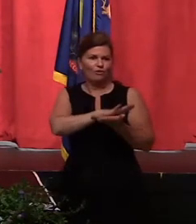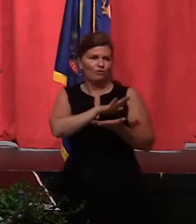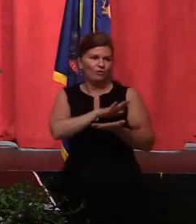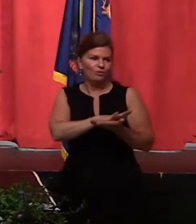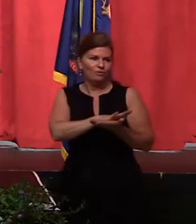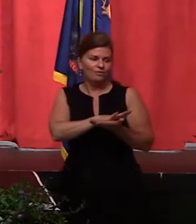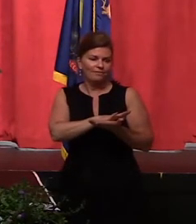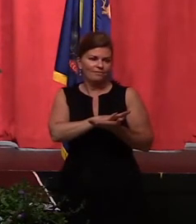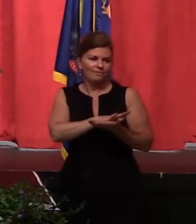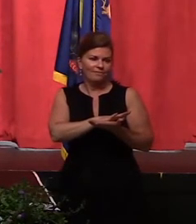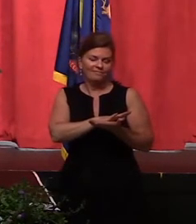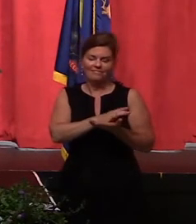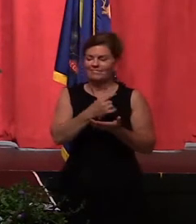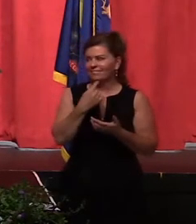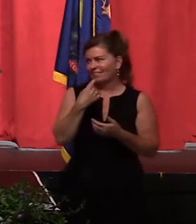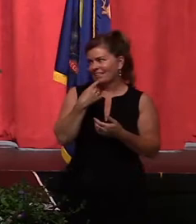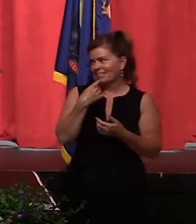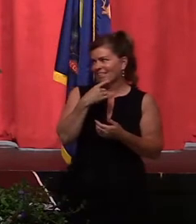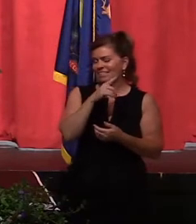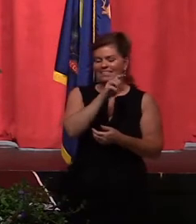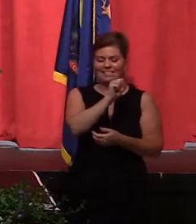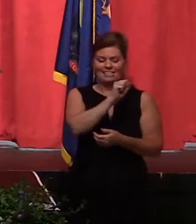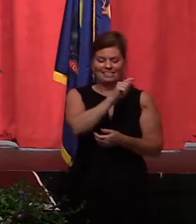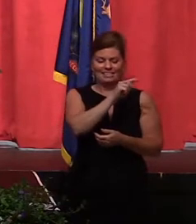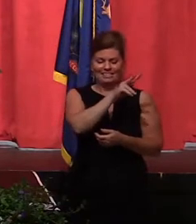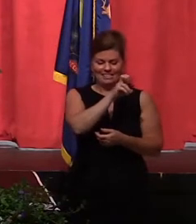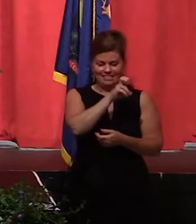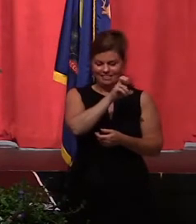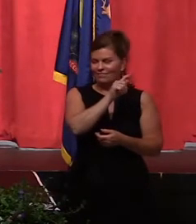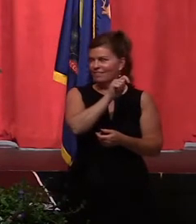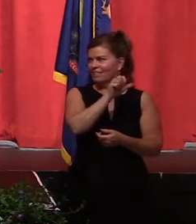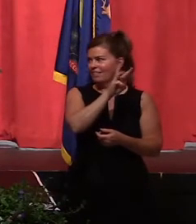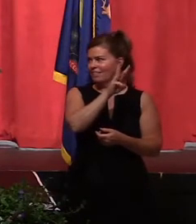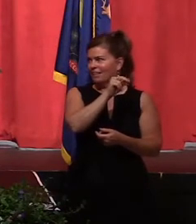So, Steve Town. So, Ginger,